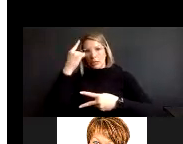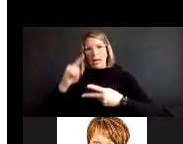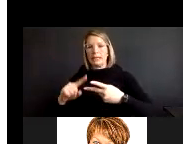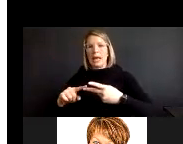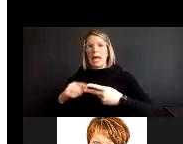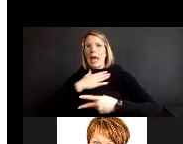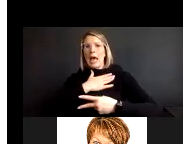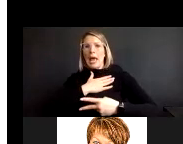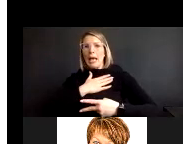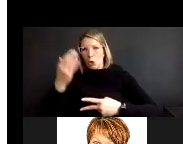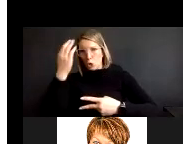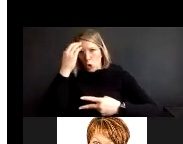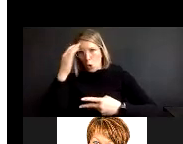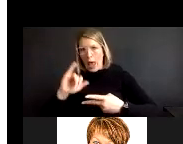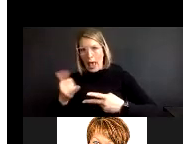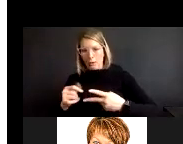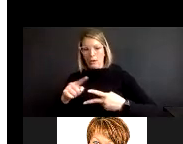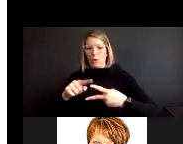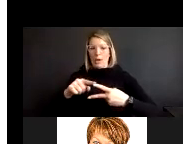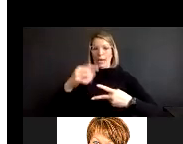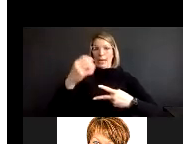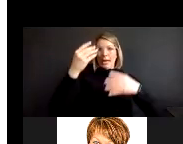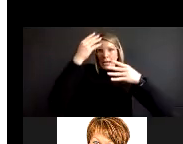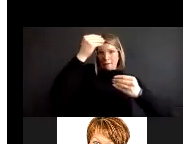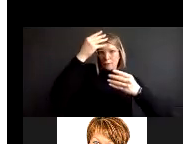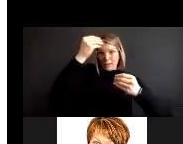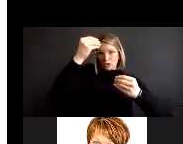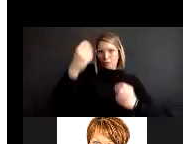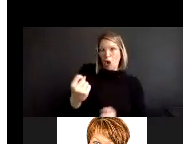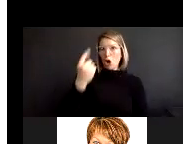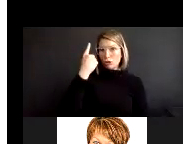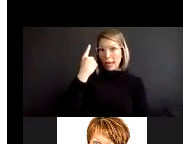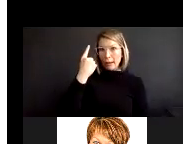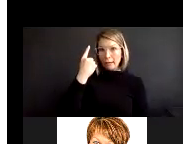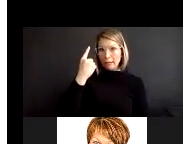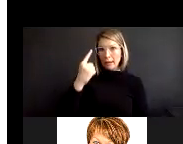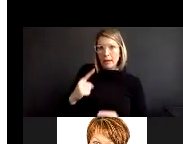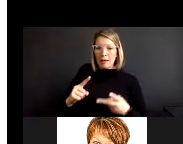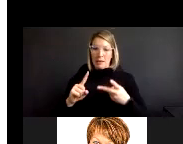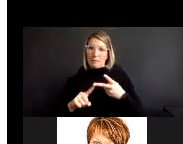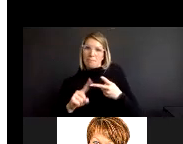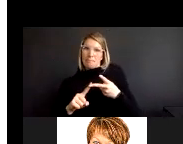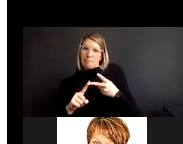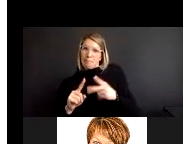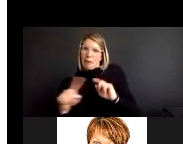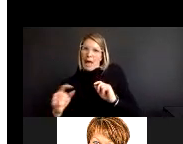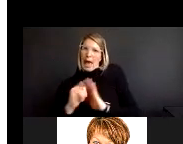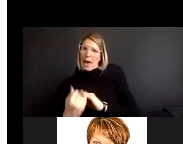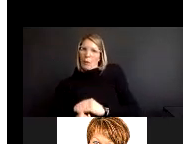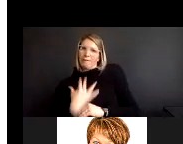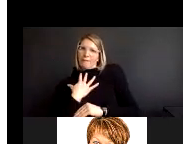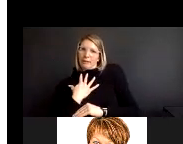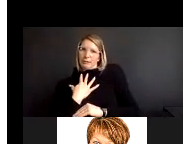in information and understand it, I may not appreciate how or if it affects me